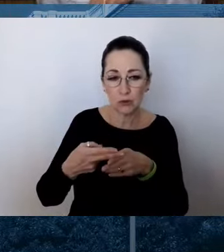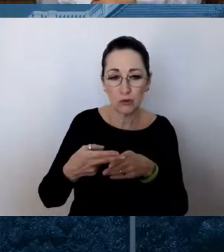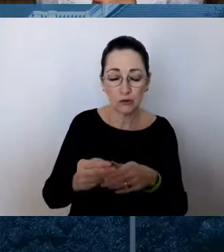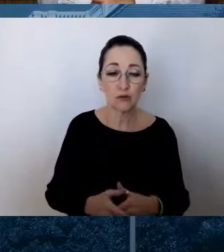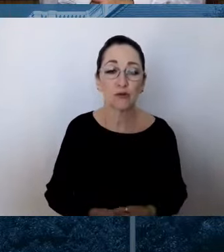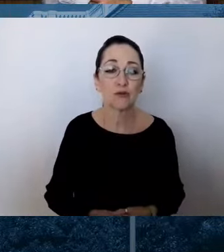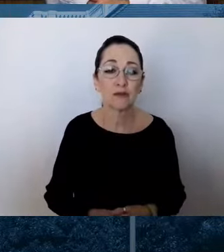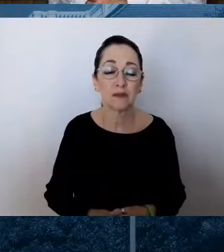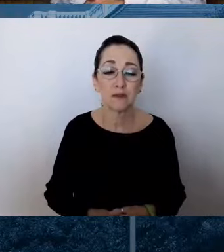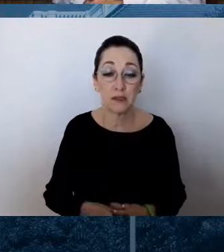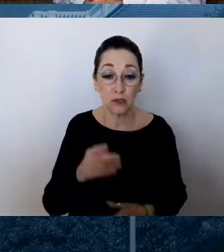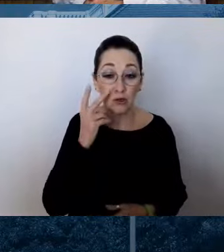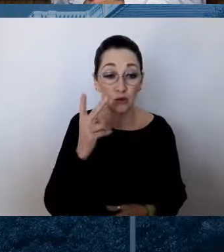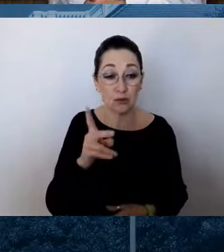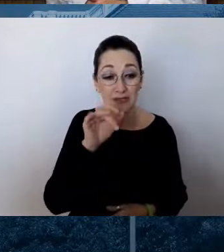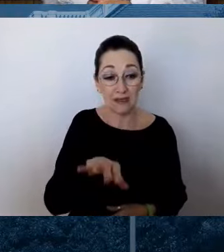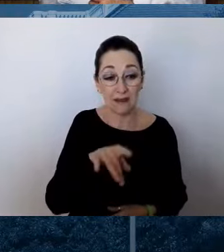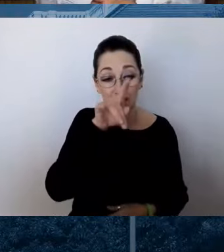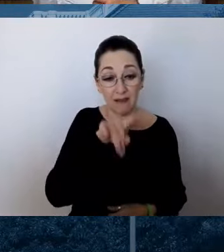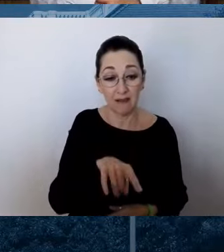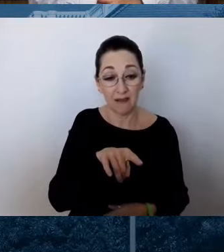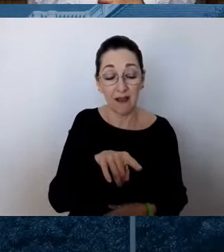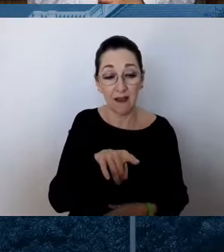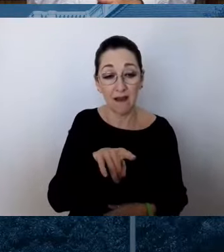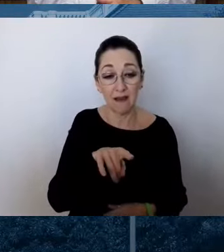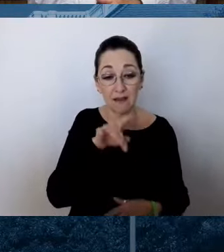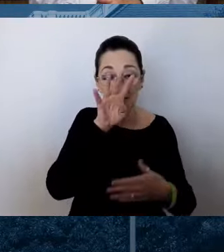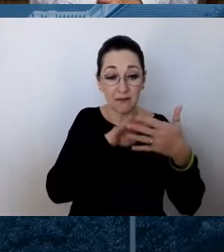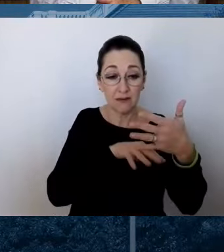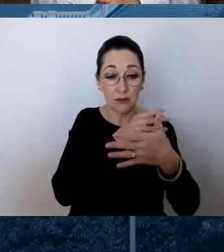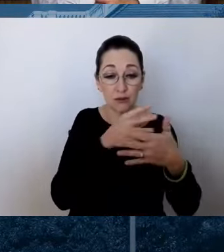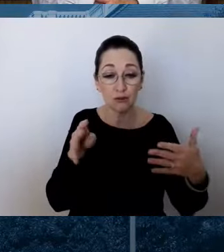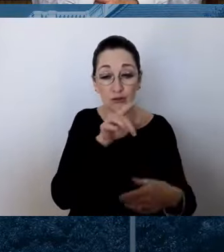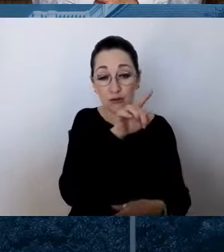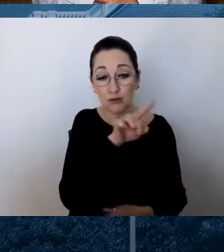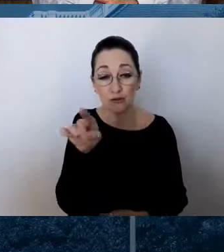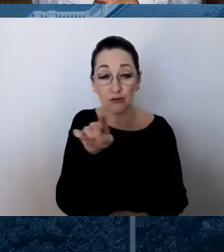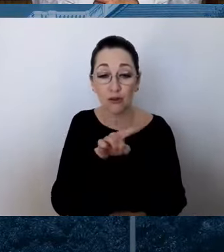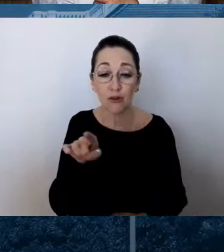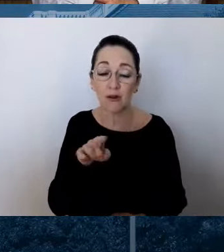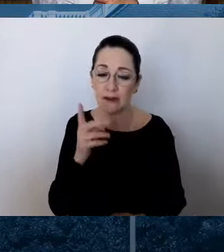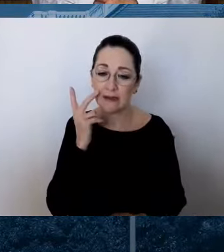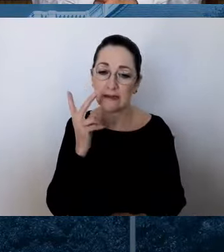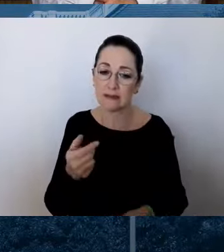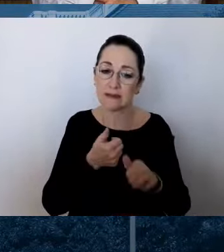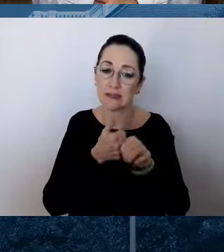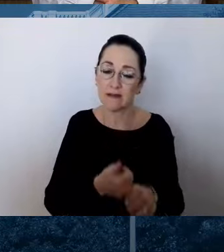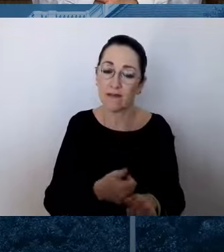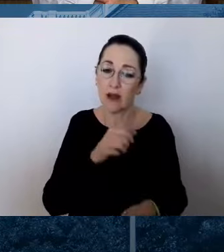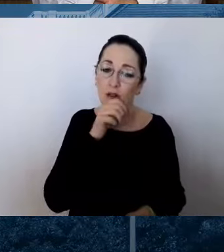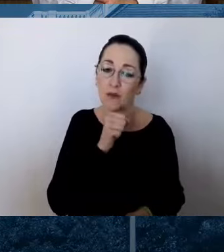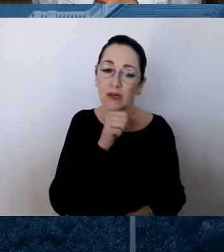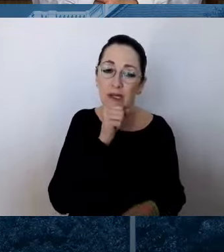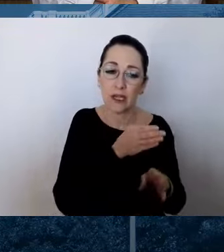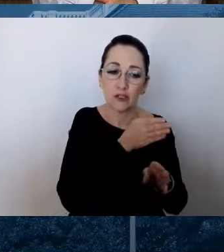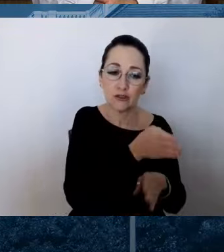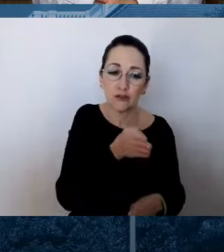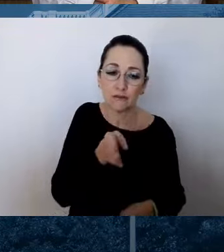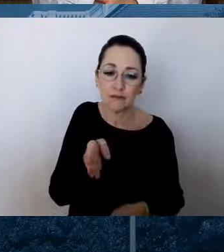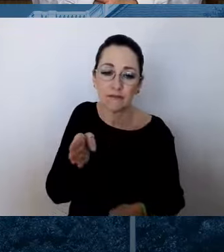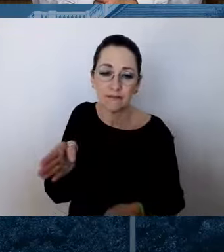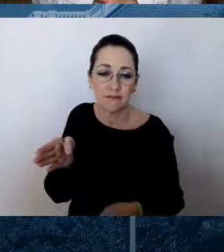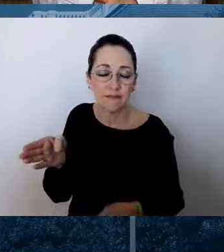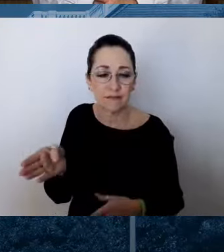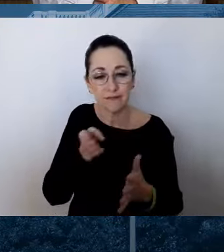you can see here with this chart, fully vaccinated rates by age group, that young adults 18 to